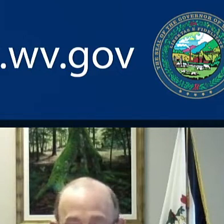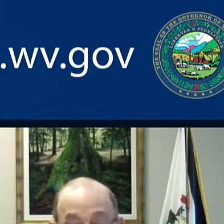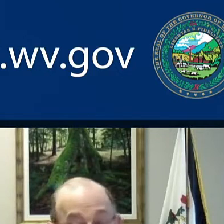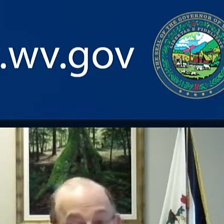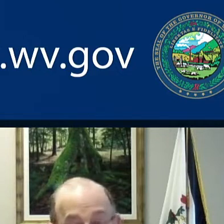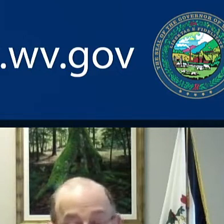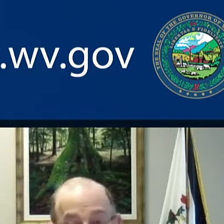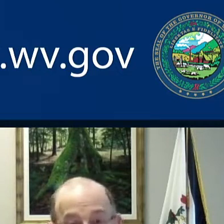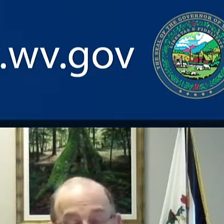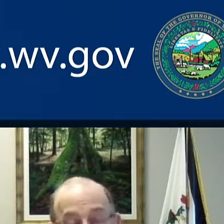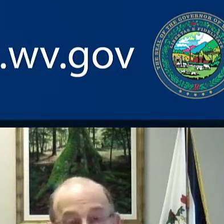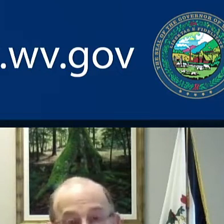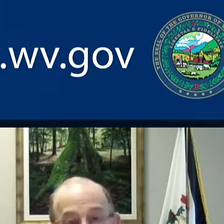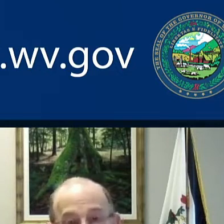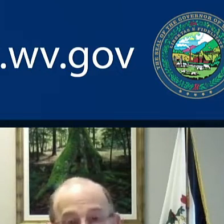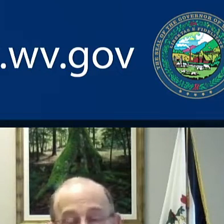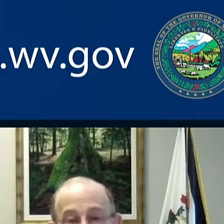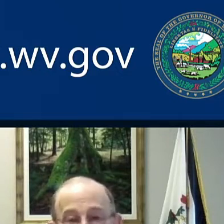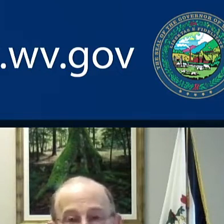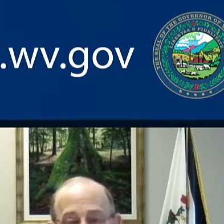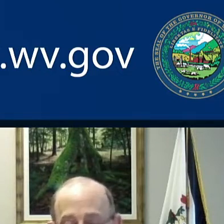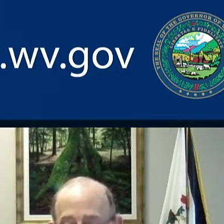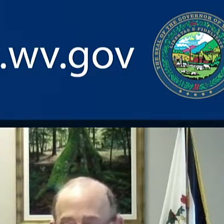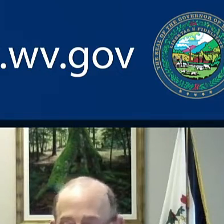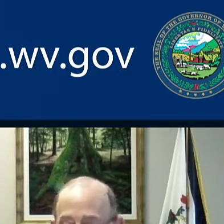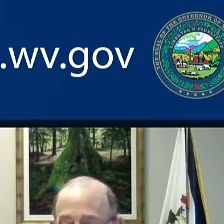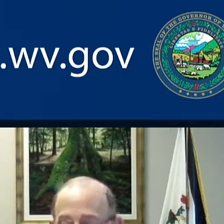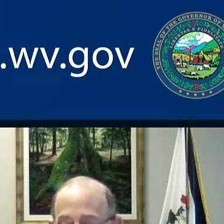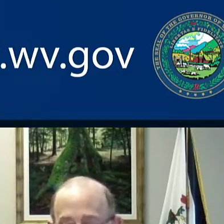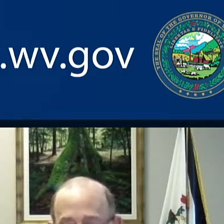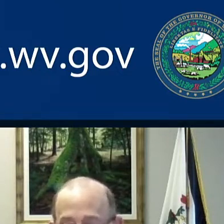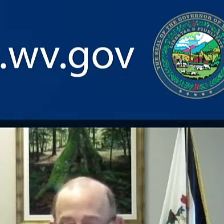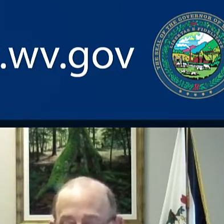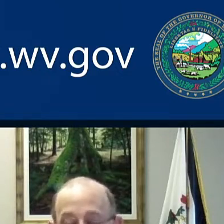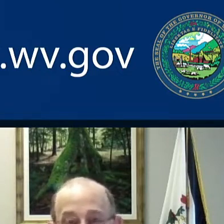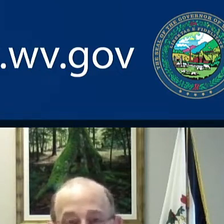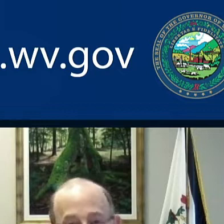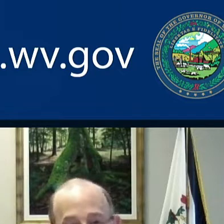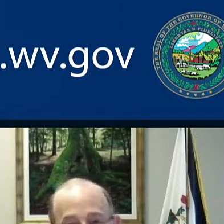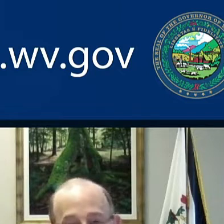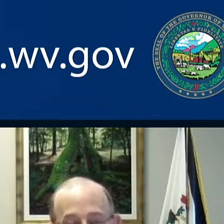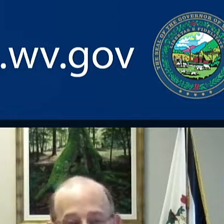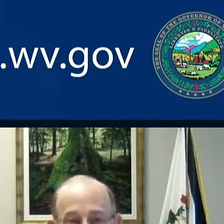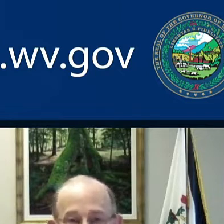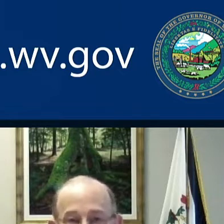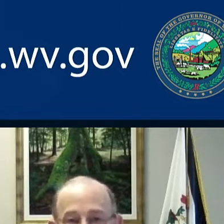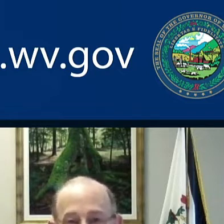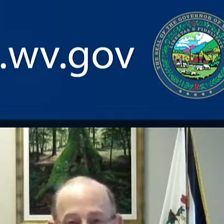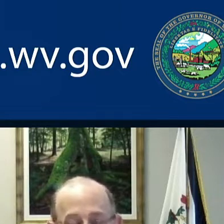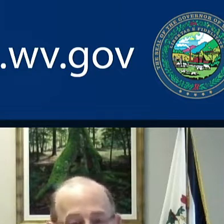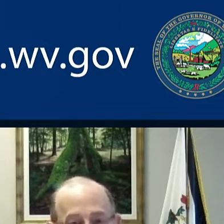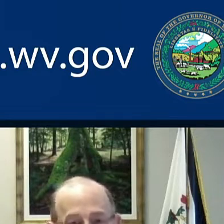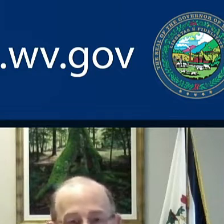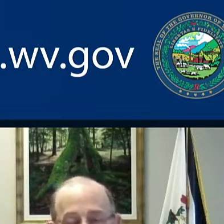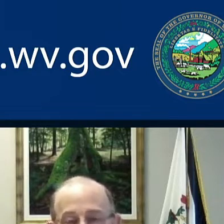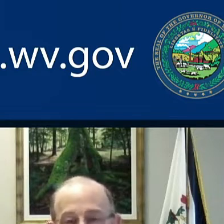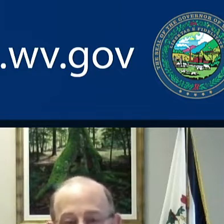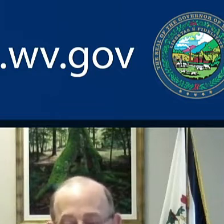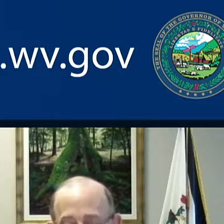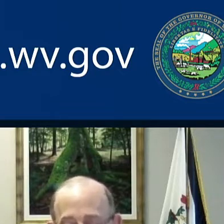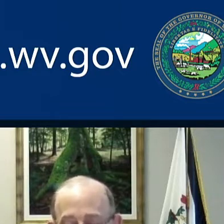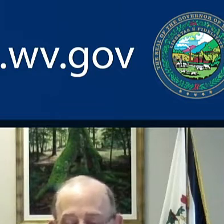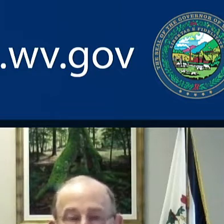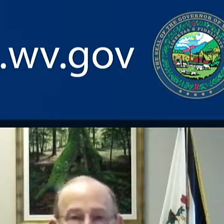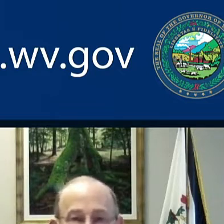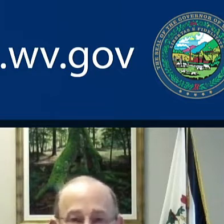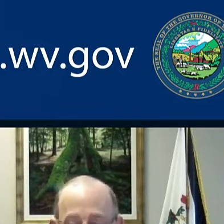these individuals are isolated and no longer in the community to spread the disease. So they have been excluded all